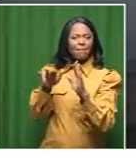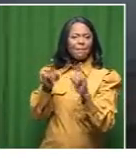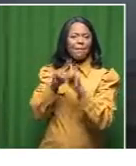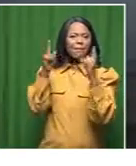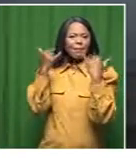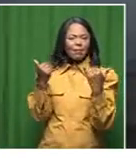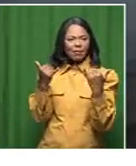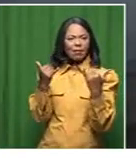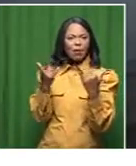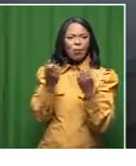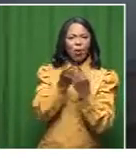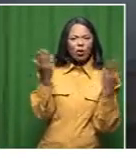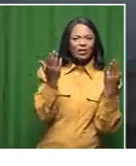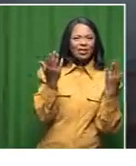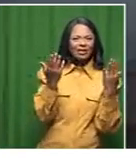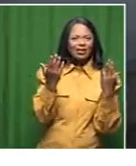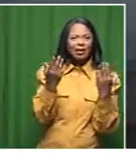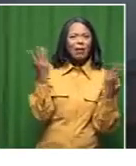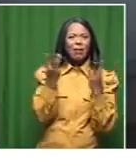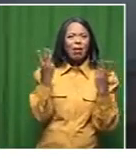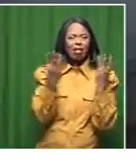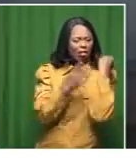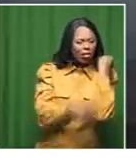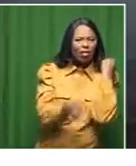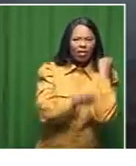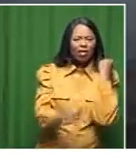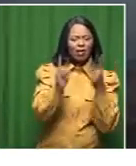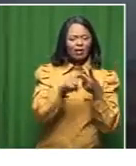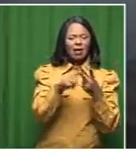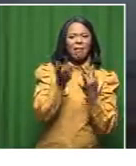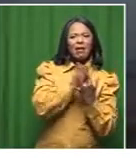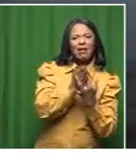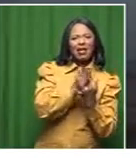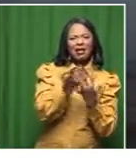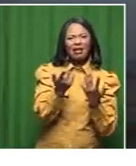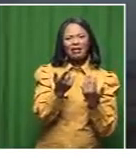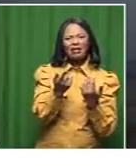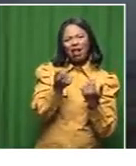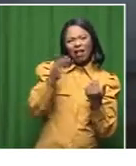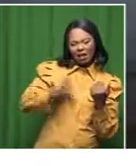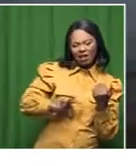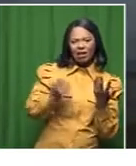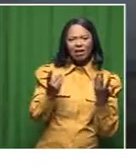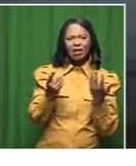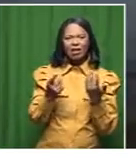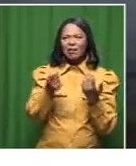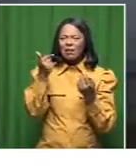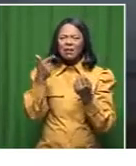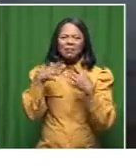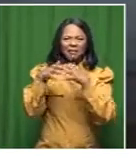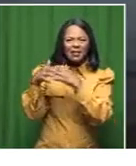dynamic middle-income economic structure on a large scale and hosts a range of different businesses, both labor-intensive and